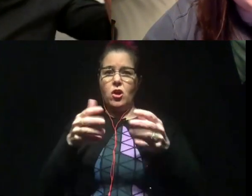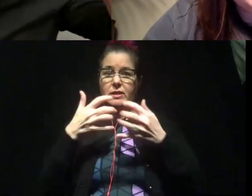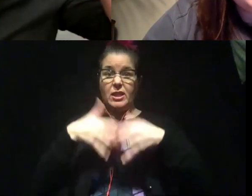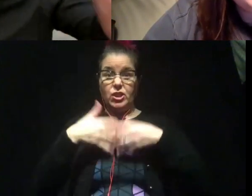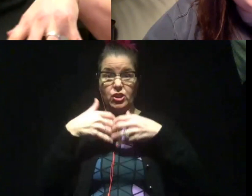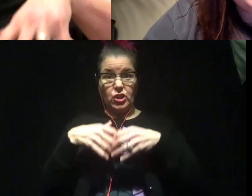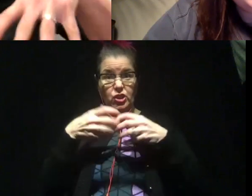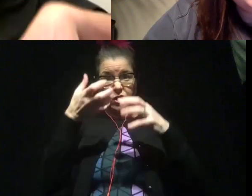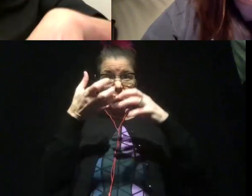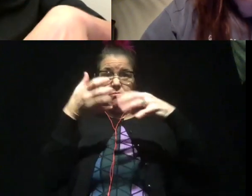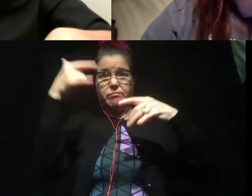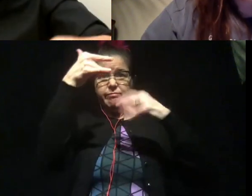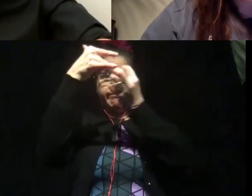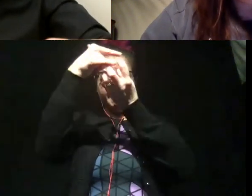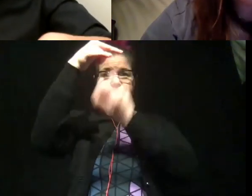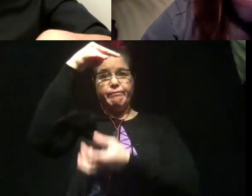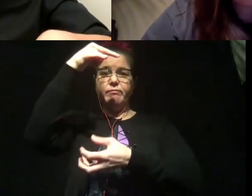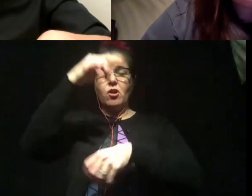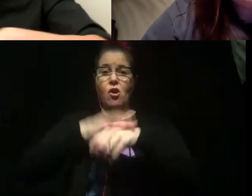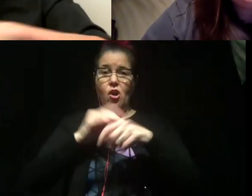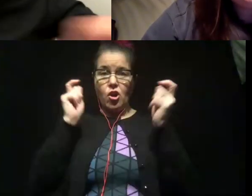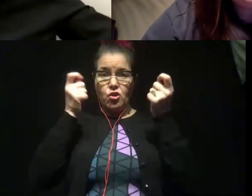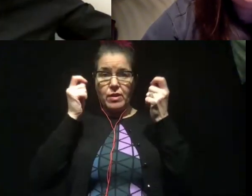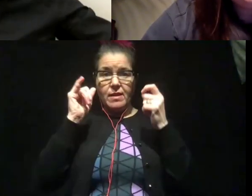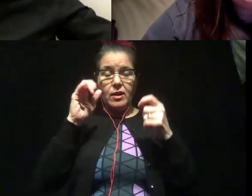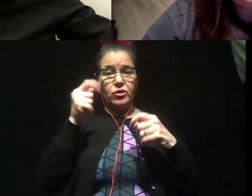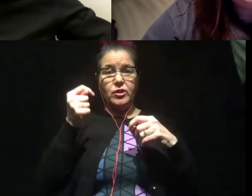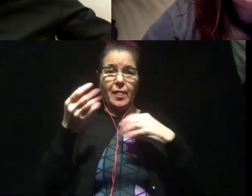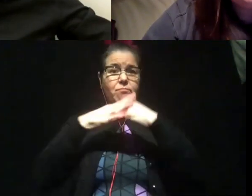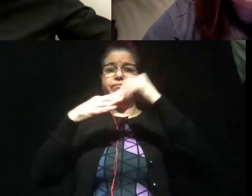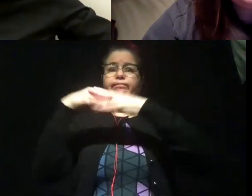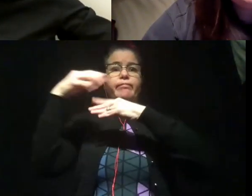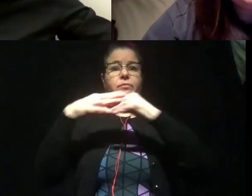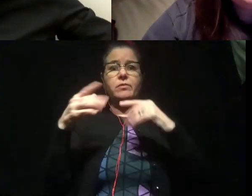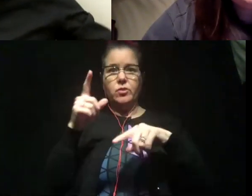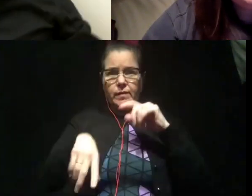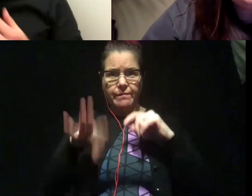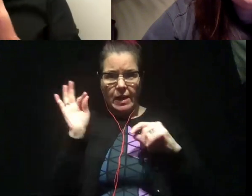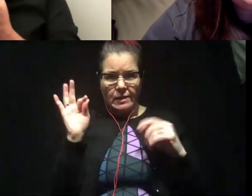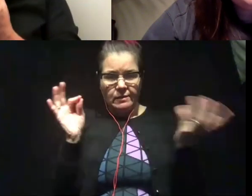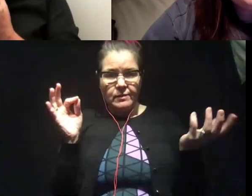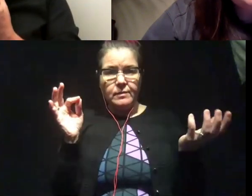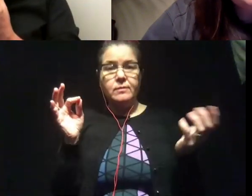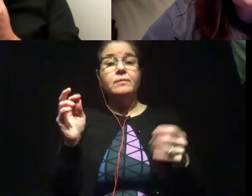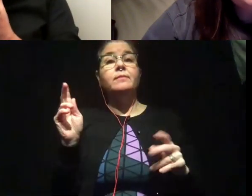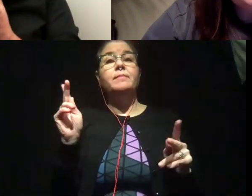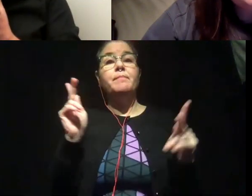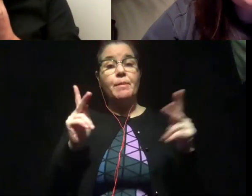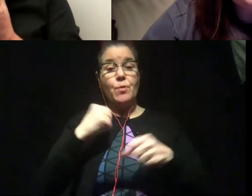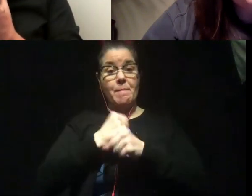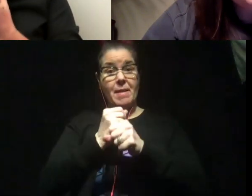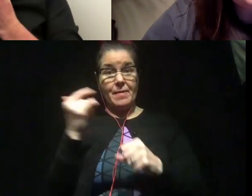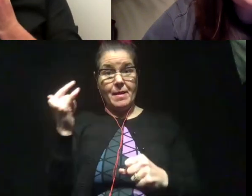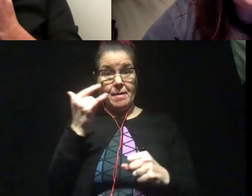the engine fell onto the Greenland ice sheet and then got buried in snow. So they didn't know where it was. And the people who made this